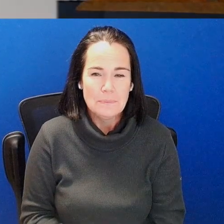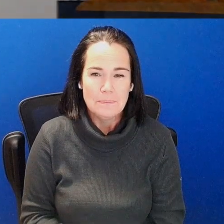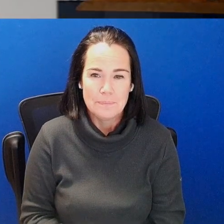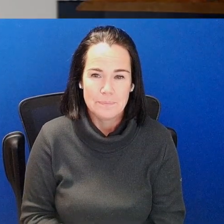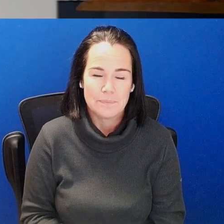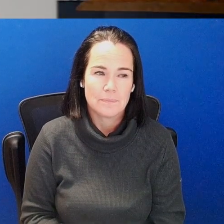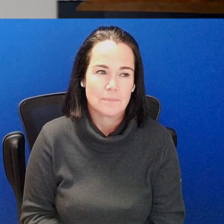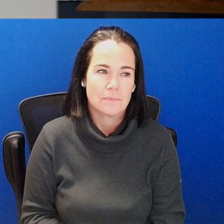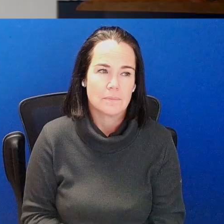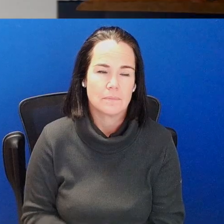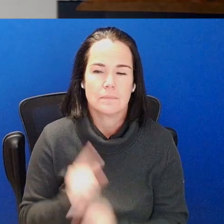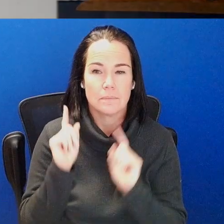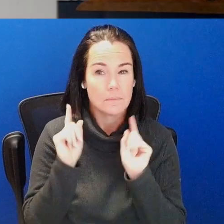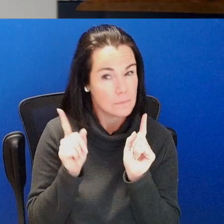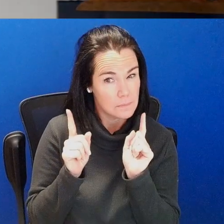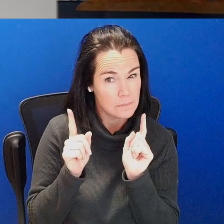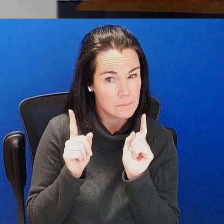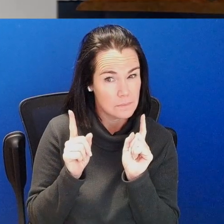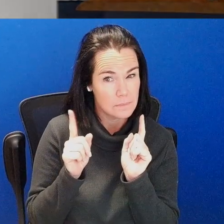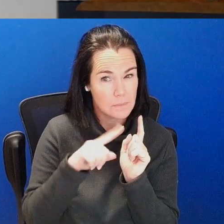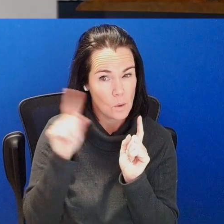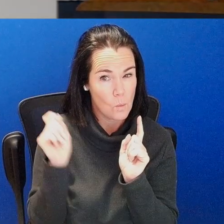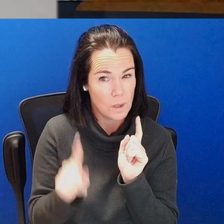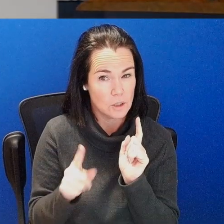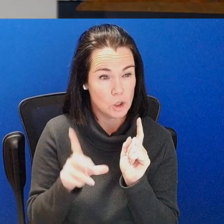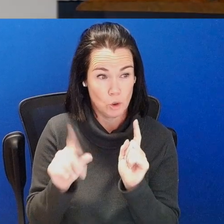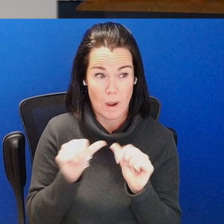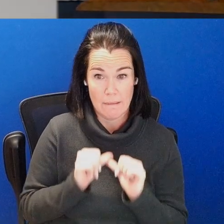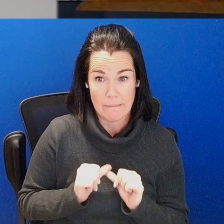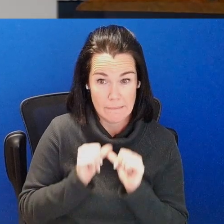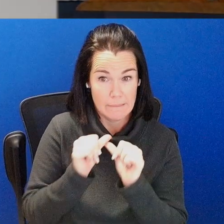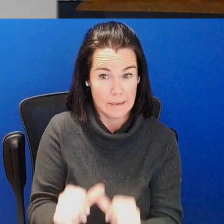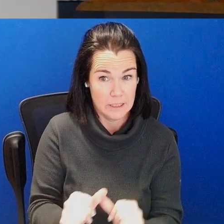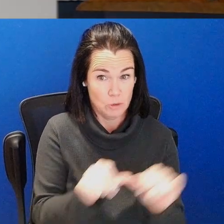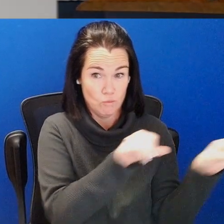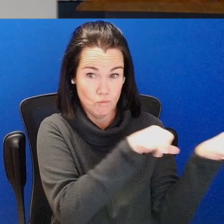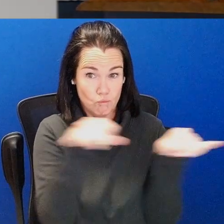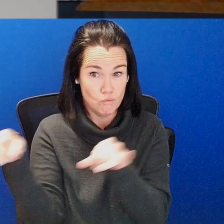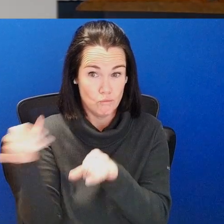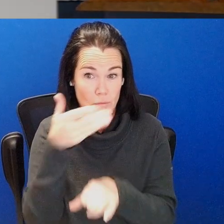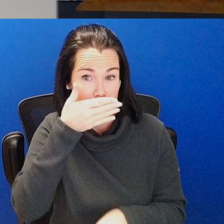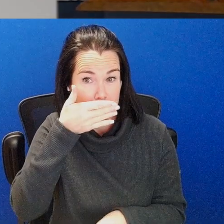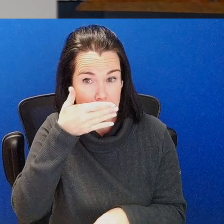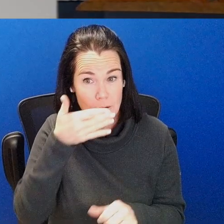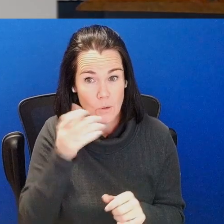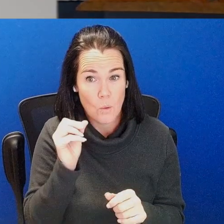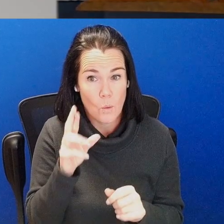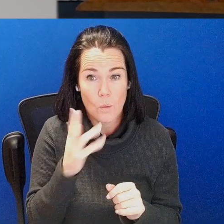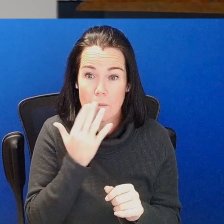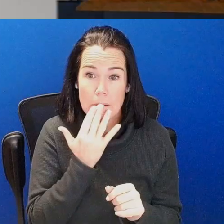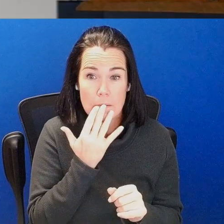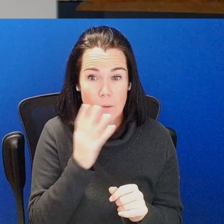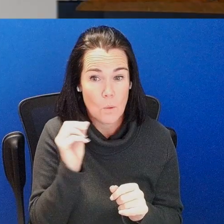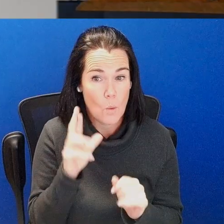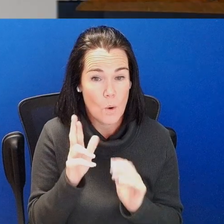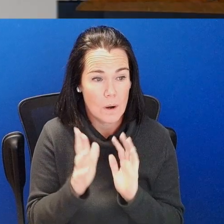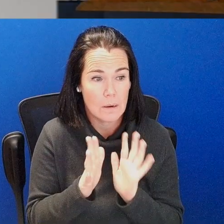see. Now the question is, do I continue the theme and make it like, I think,